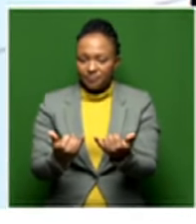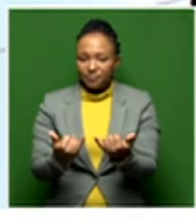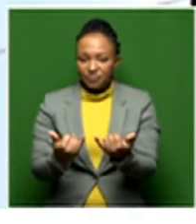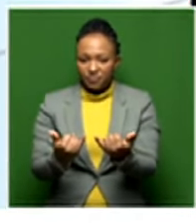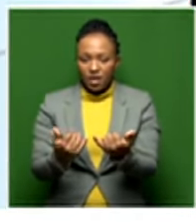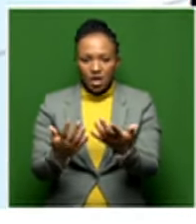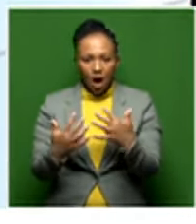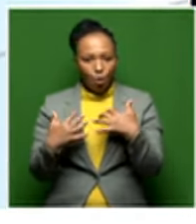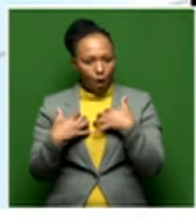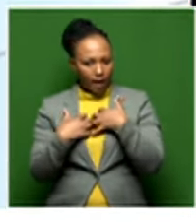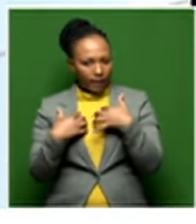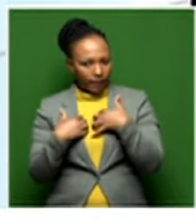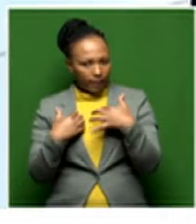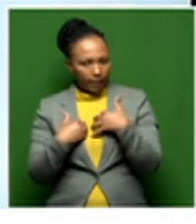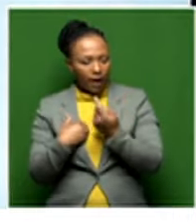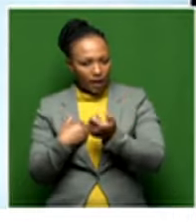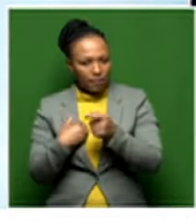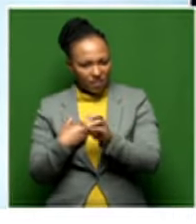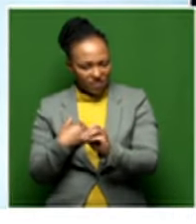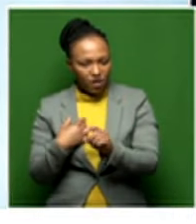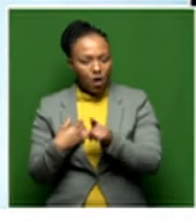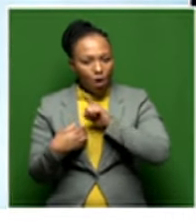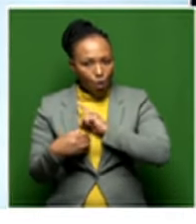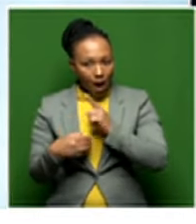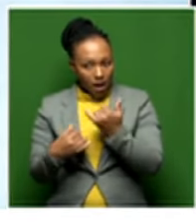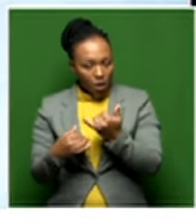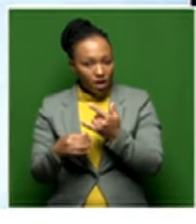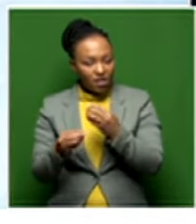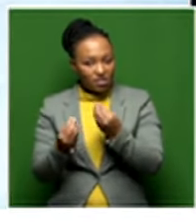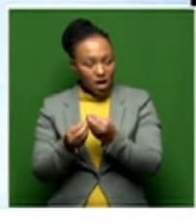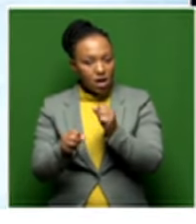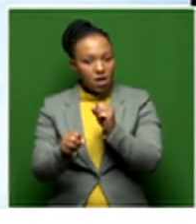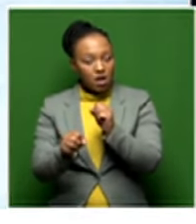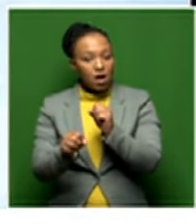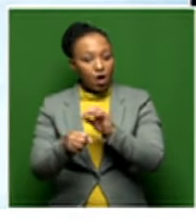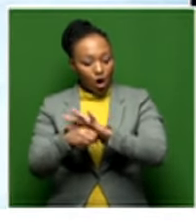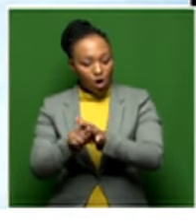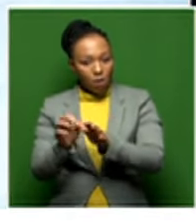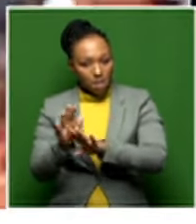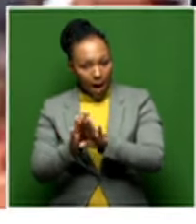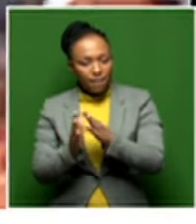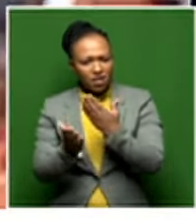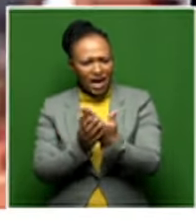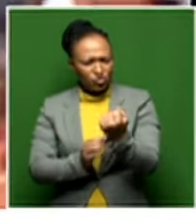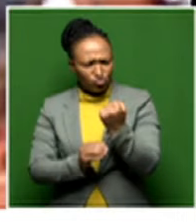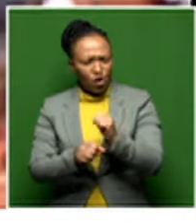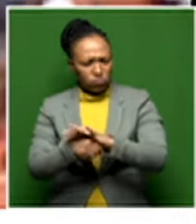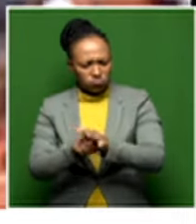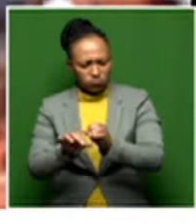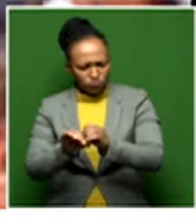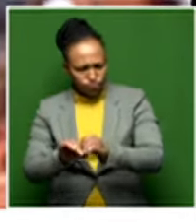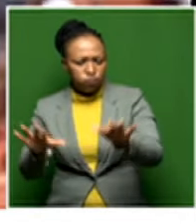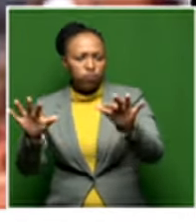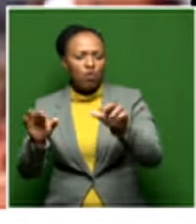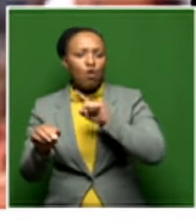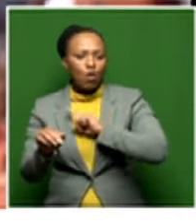are beginning to get worried a bit, because we know when this thing comes, it can strike heavily on us. As you know, the region